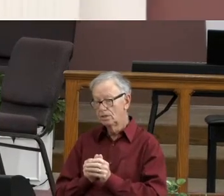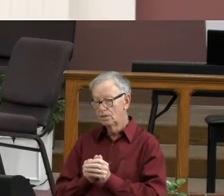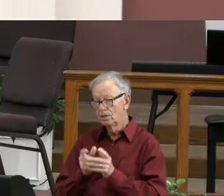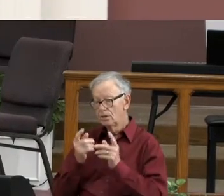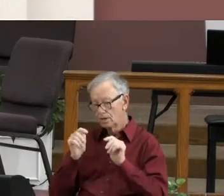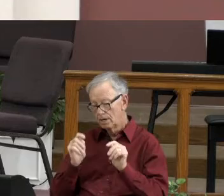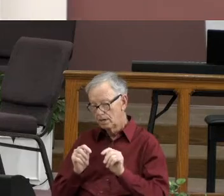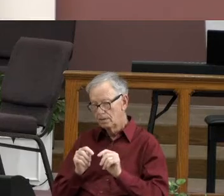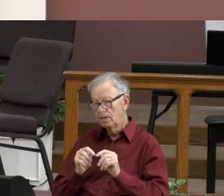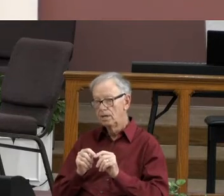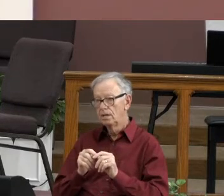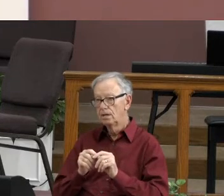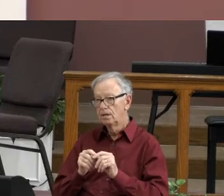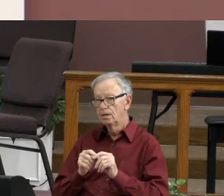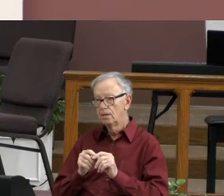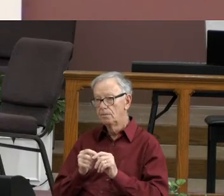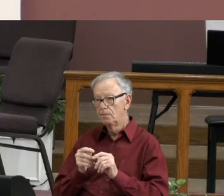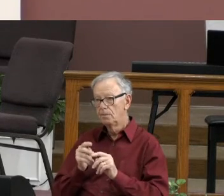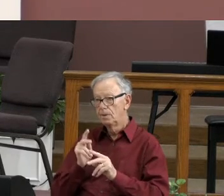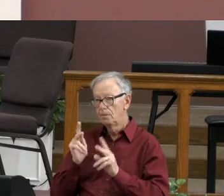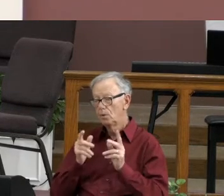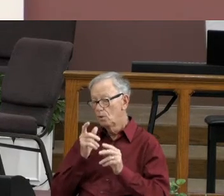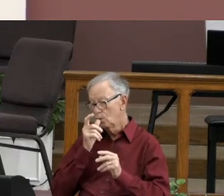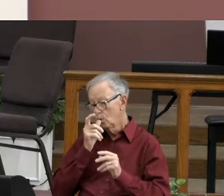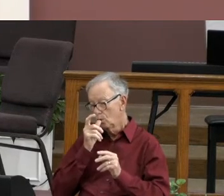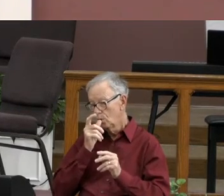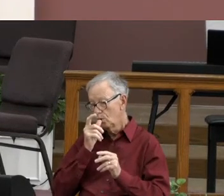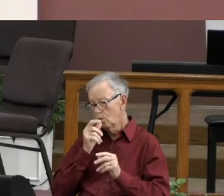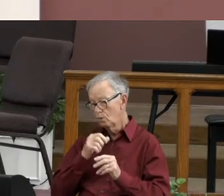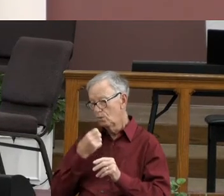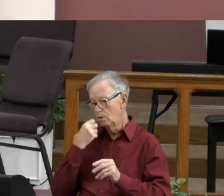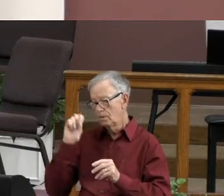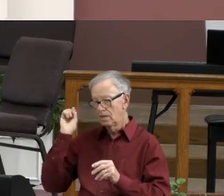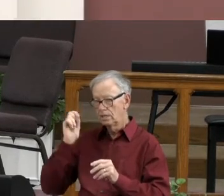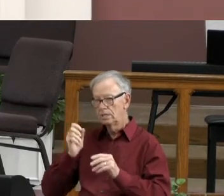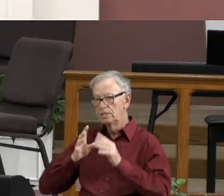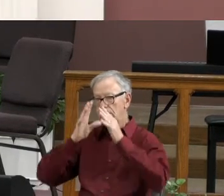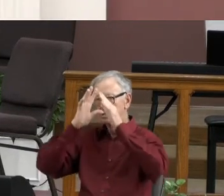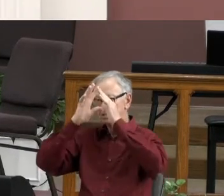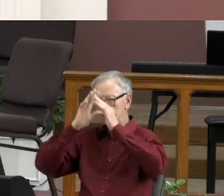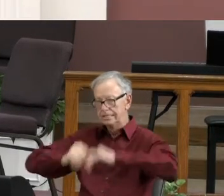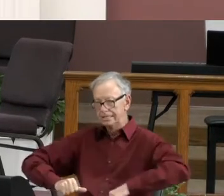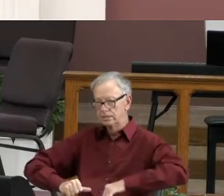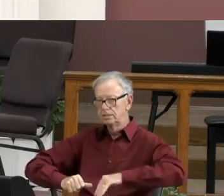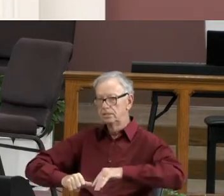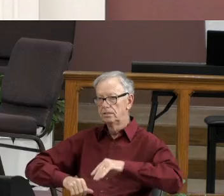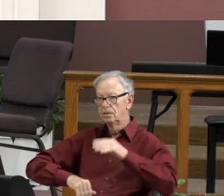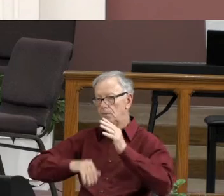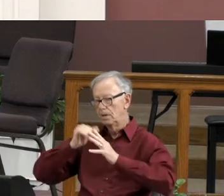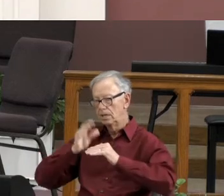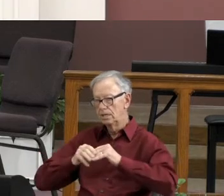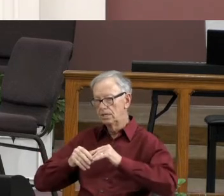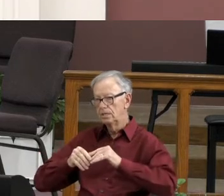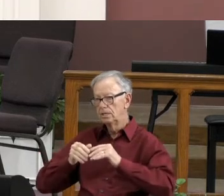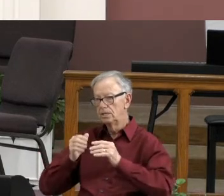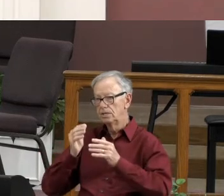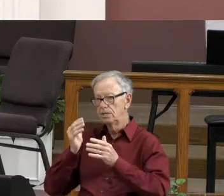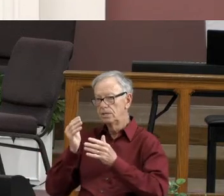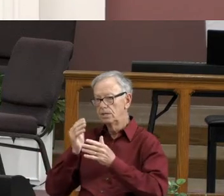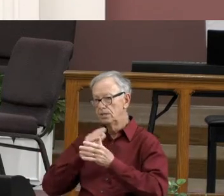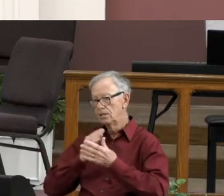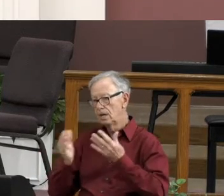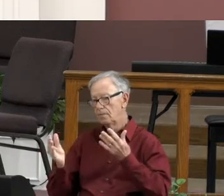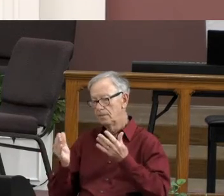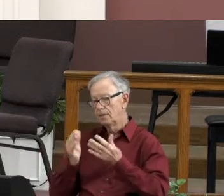We can try and be those who rebel and tear down and try and rebuild and make something different.